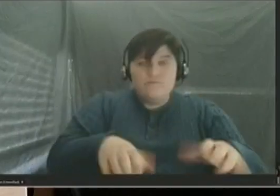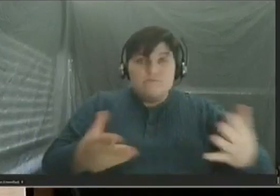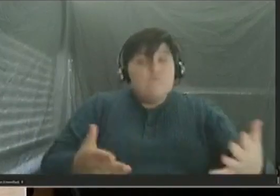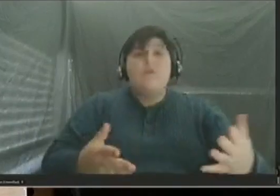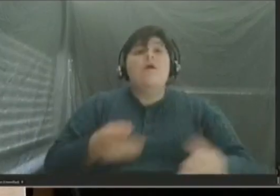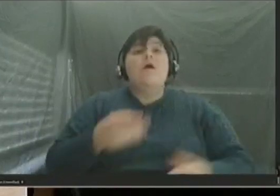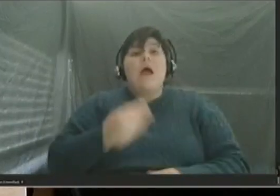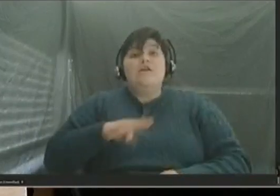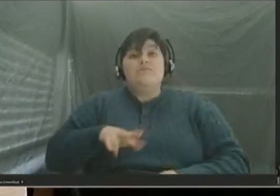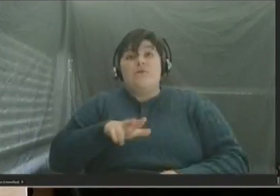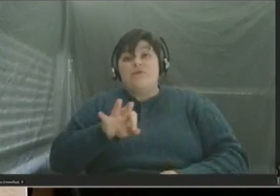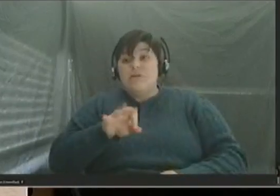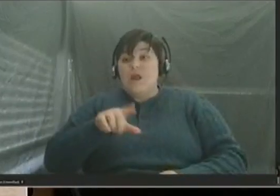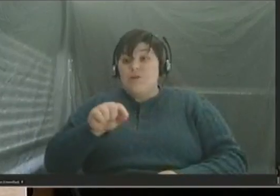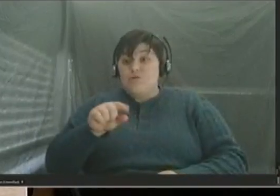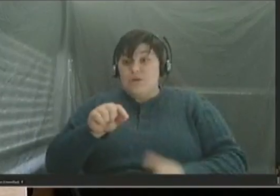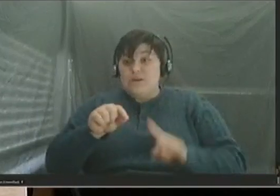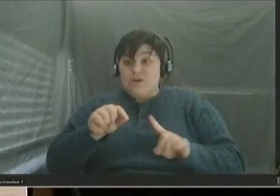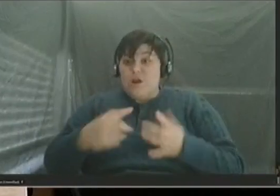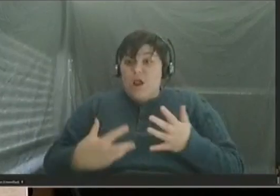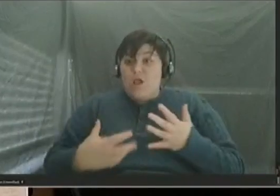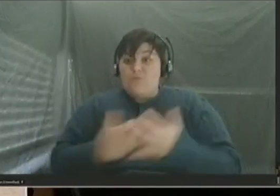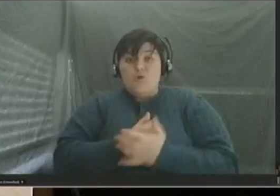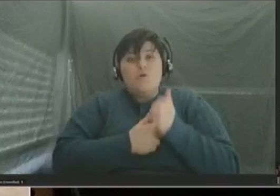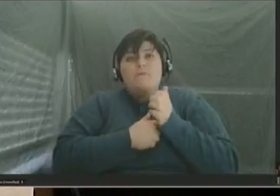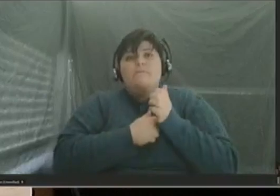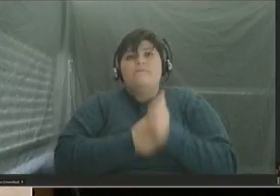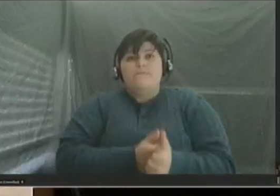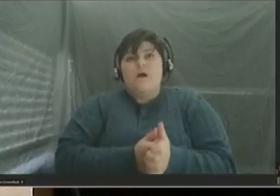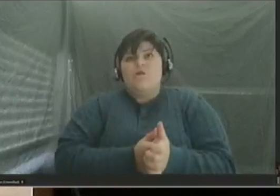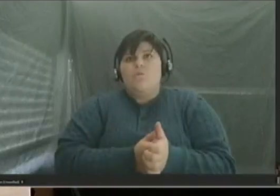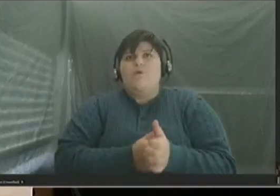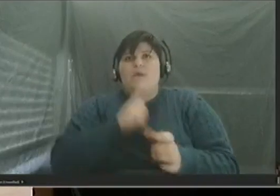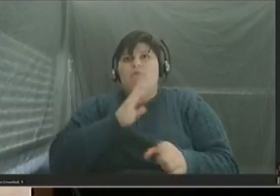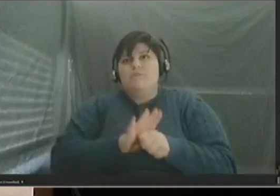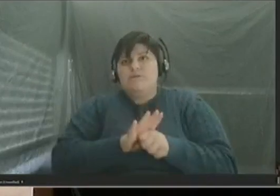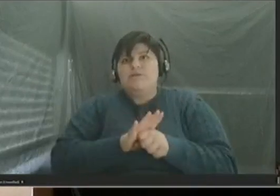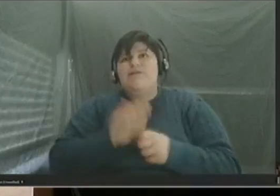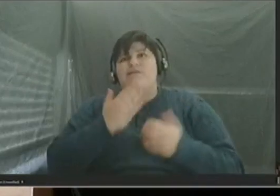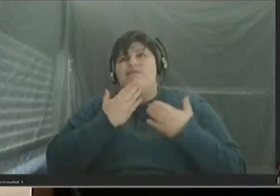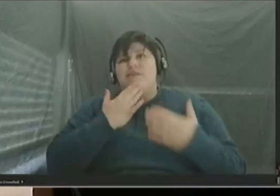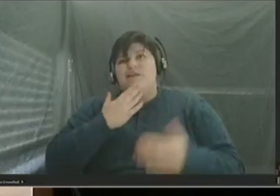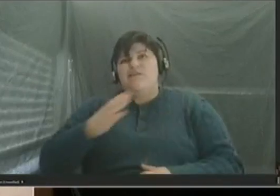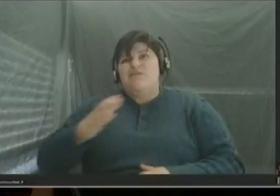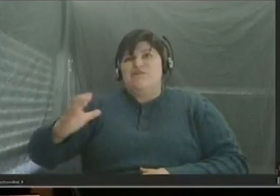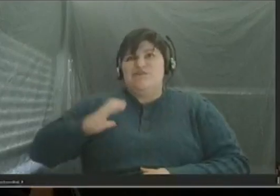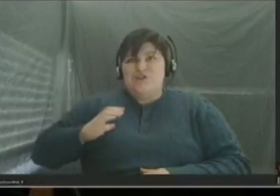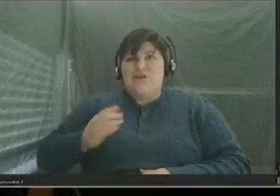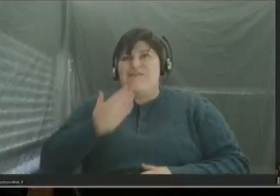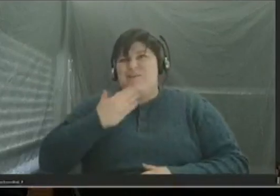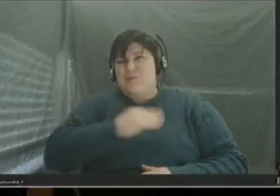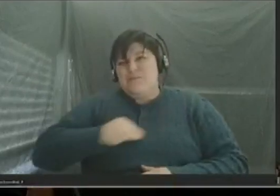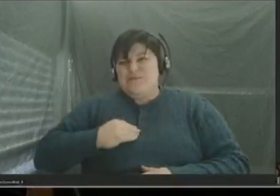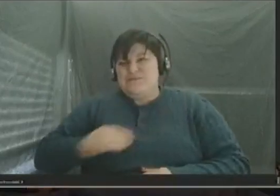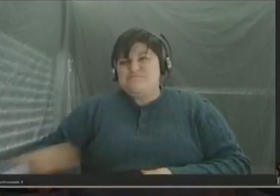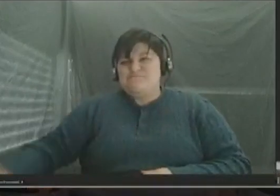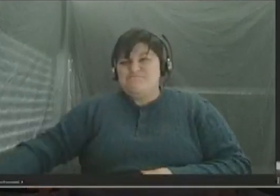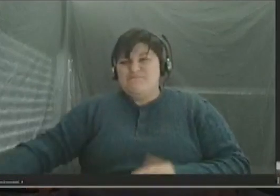Bill 3920 is our chance to follow through on that promise. Thank you, Chair Manning, and thank you, members. Thank